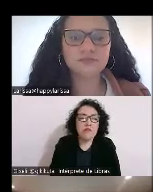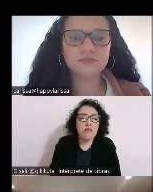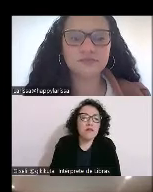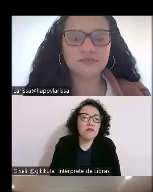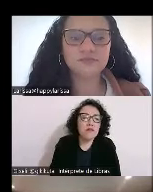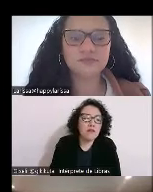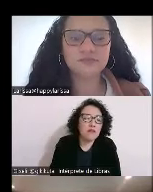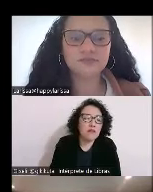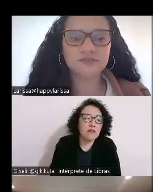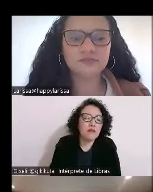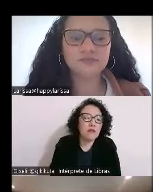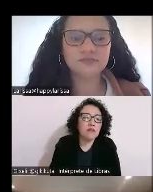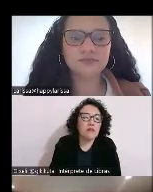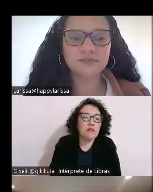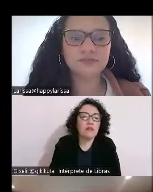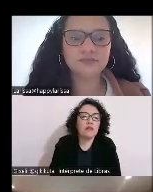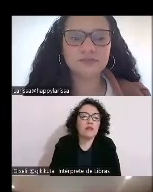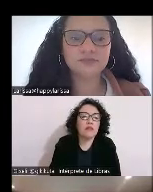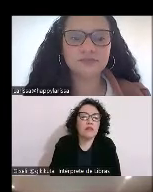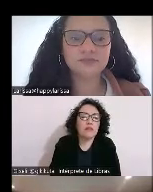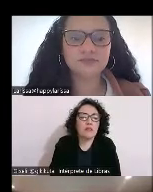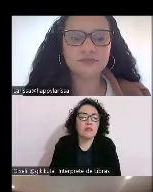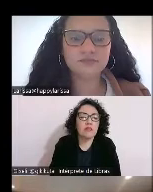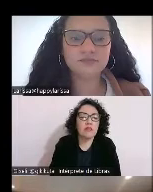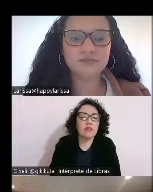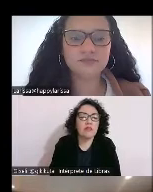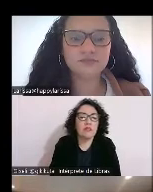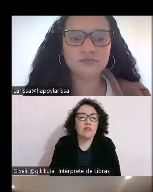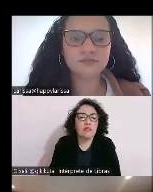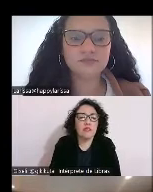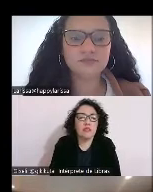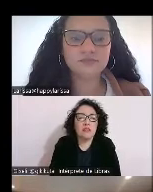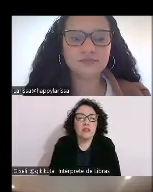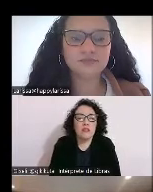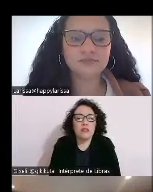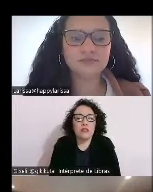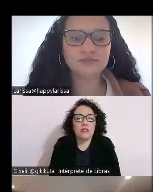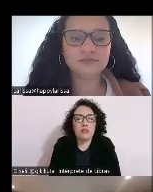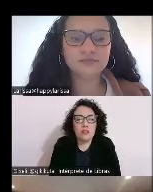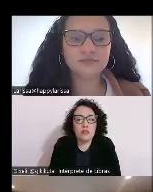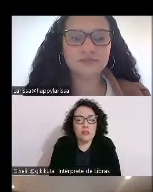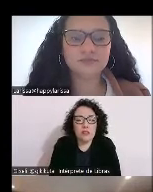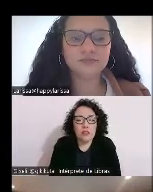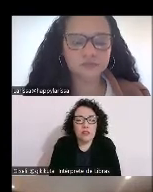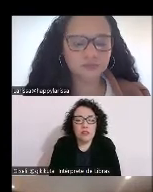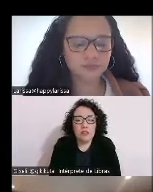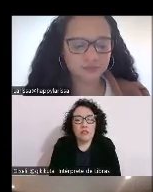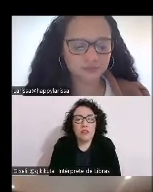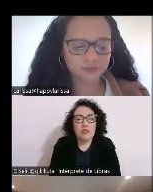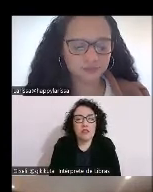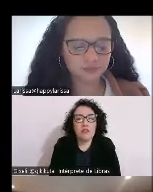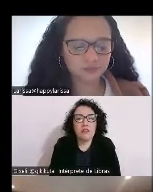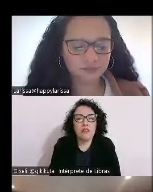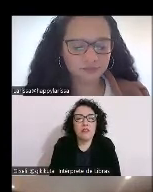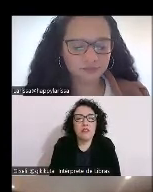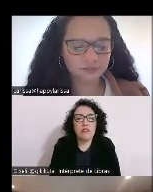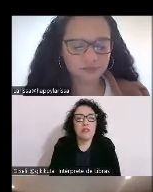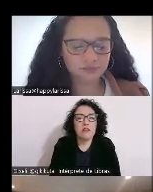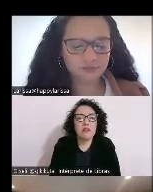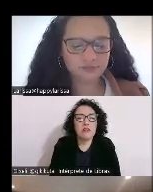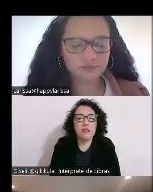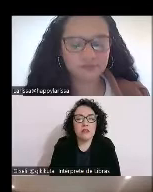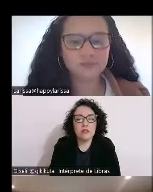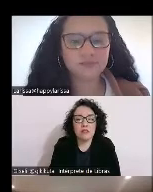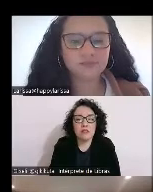general exploratory experience and group training activities, to all students. And the ways in which students